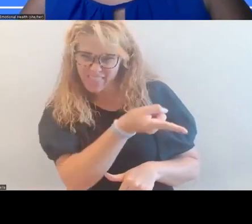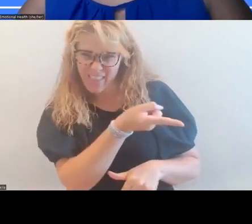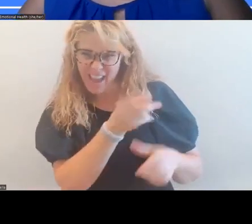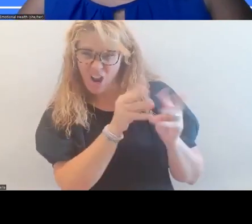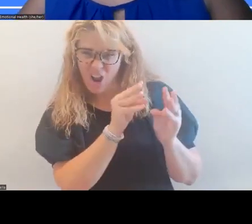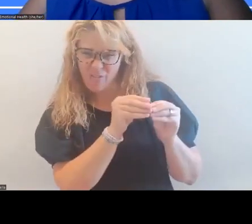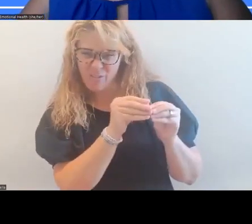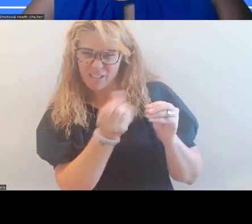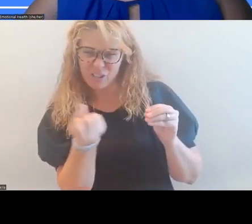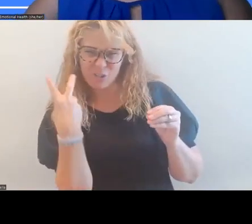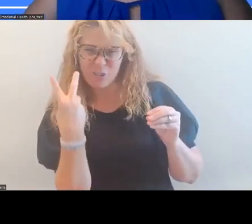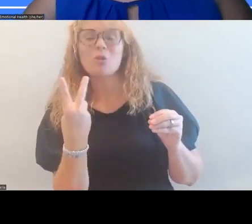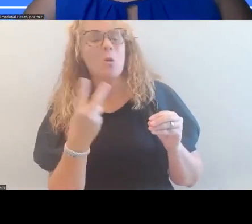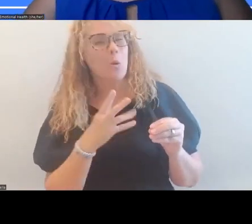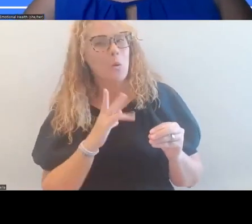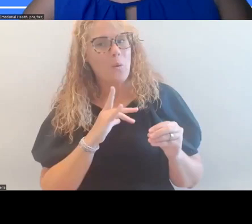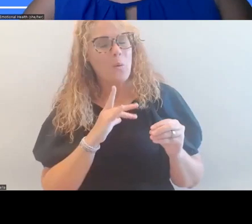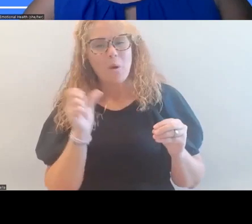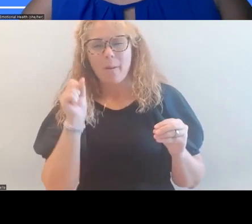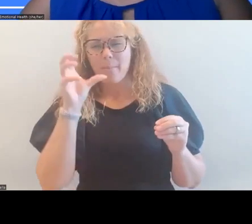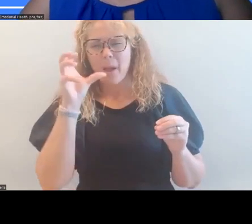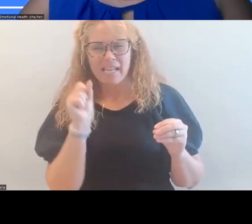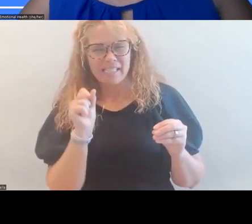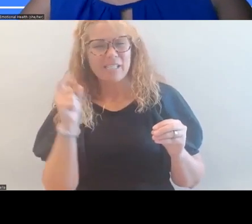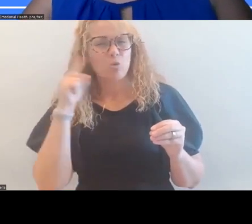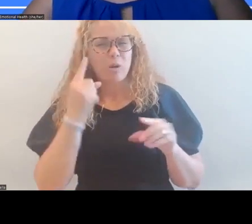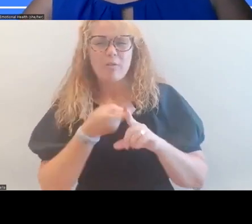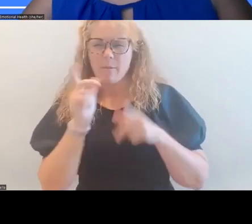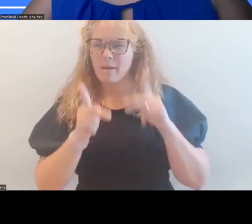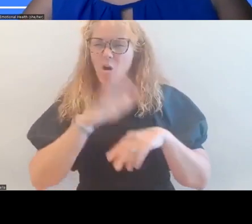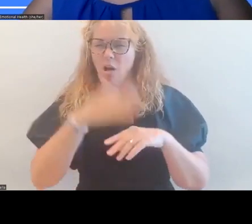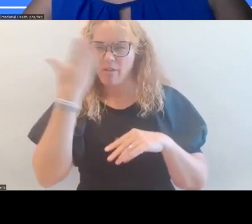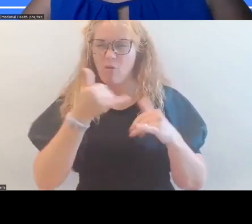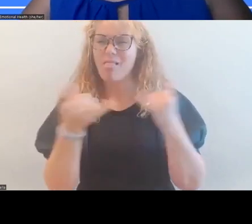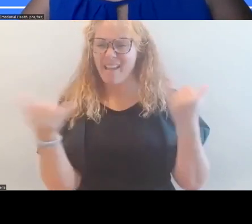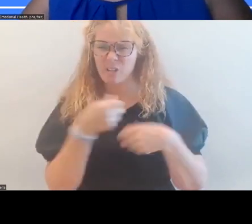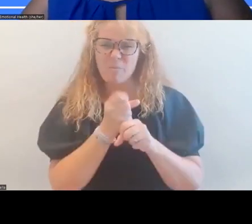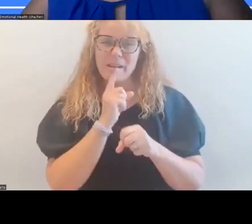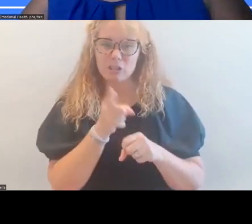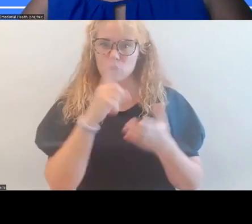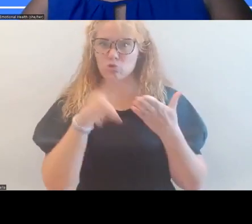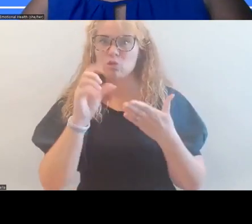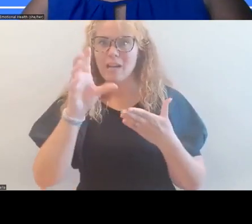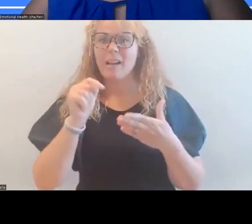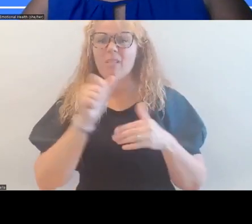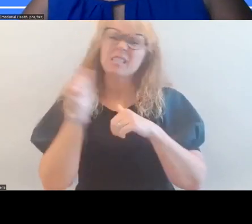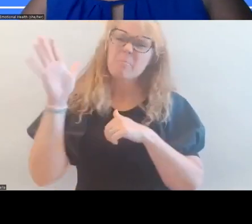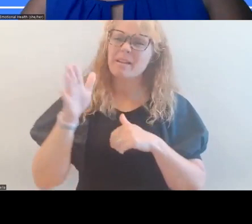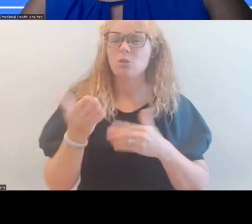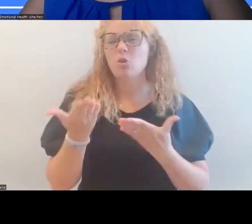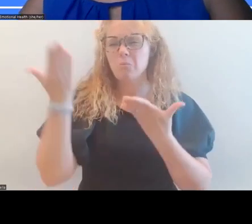before that. Just amazing, great opportunity to hear from folks who are on the front line. So make sure you check that out and submit your proposal